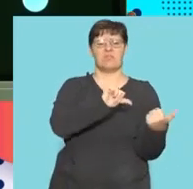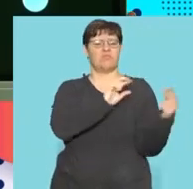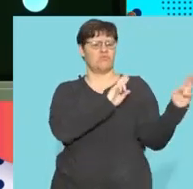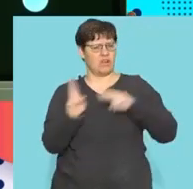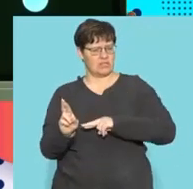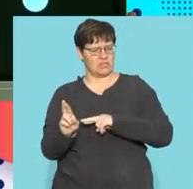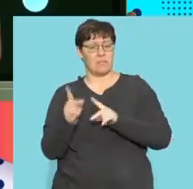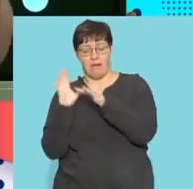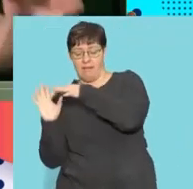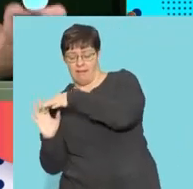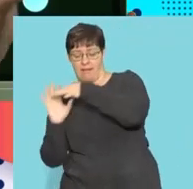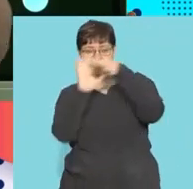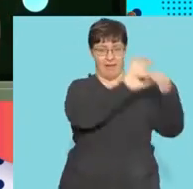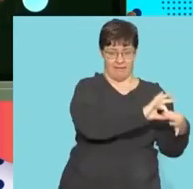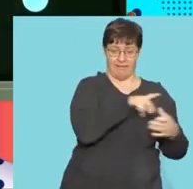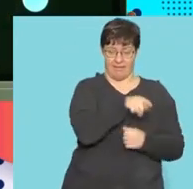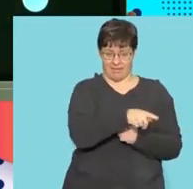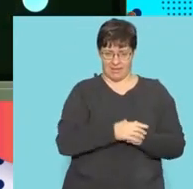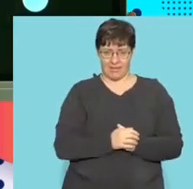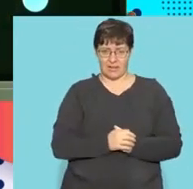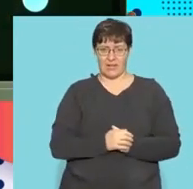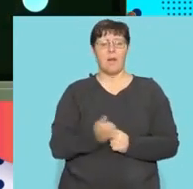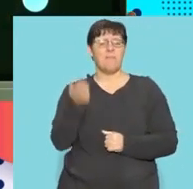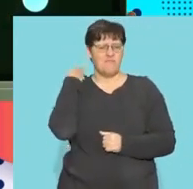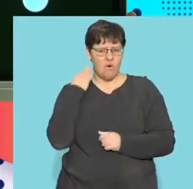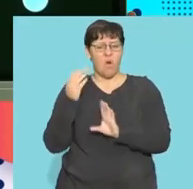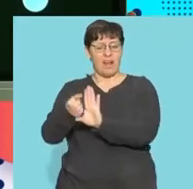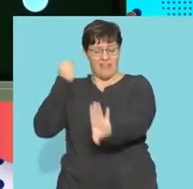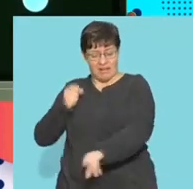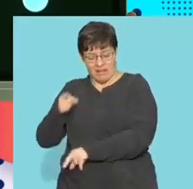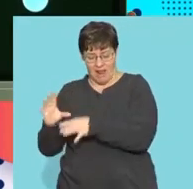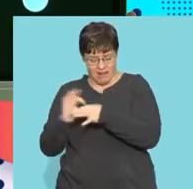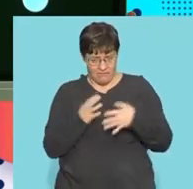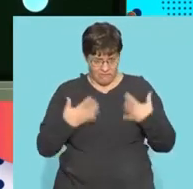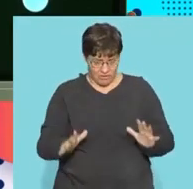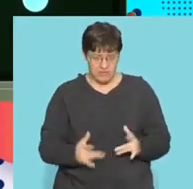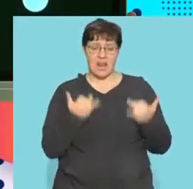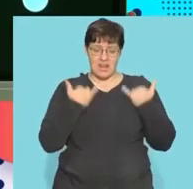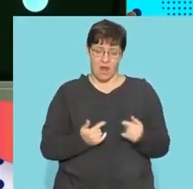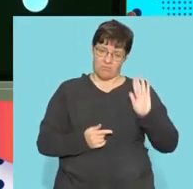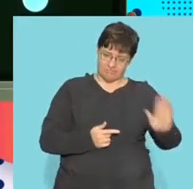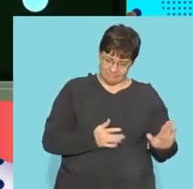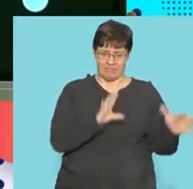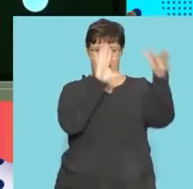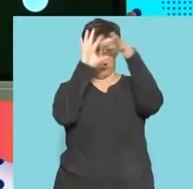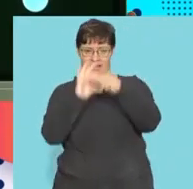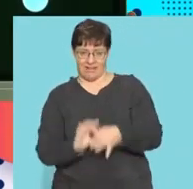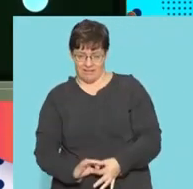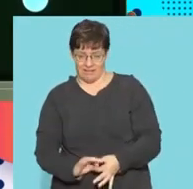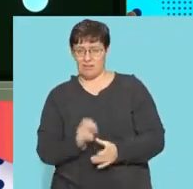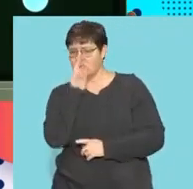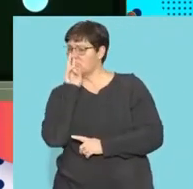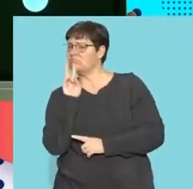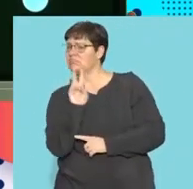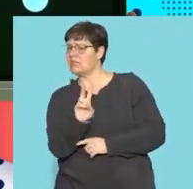link those to the electrolytic cell. We did it with the galvanic cell. Now we're going to look at it and the